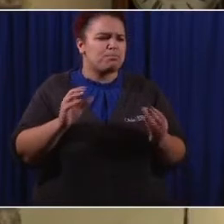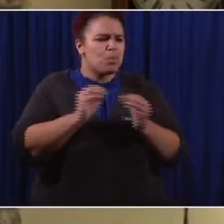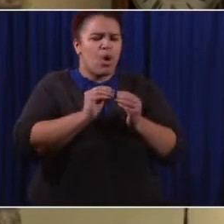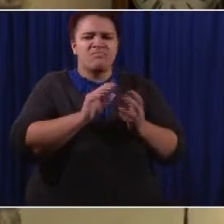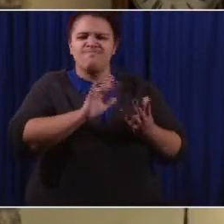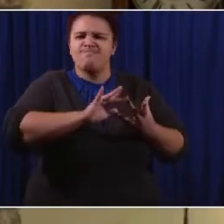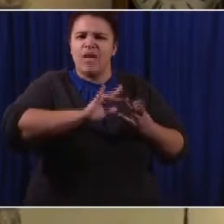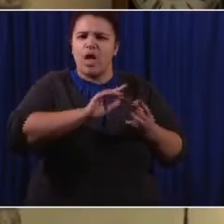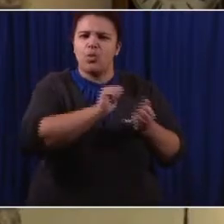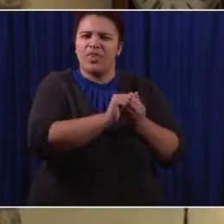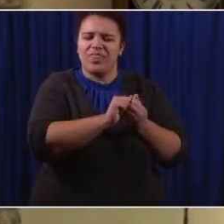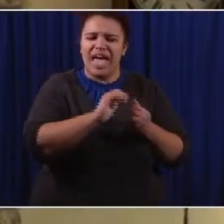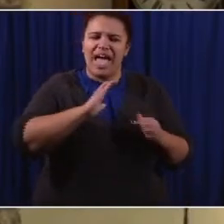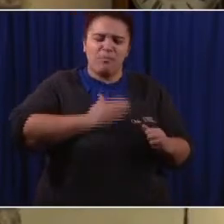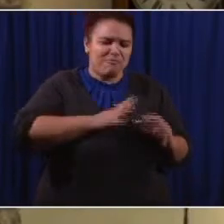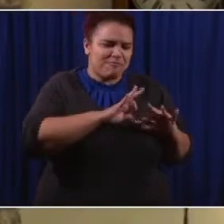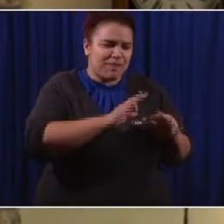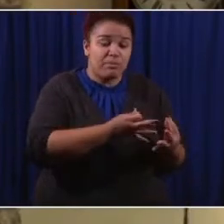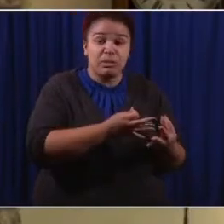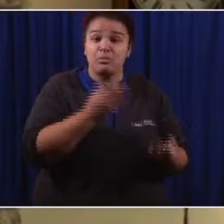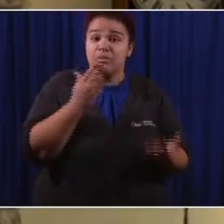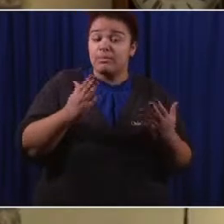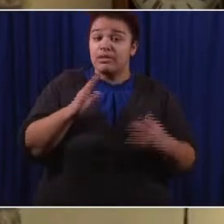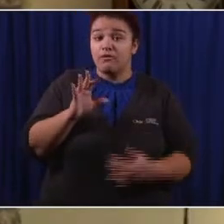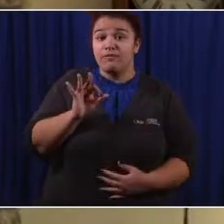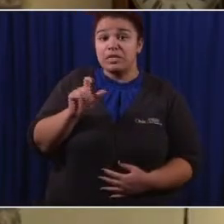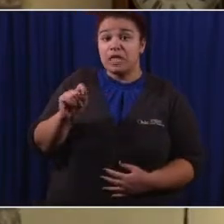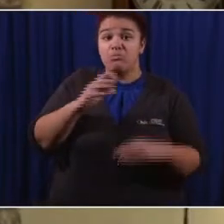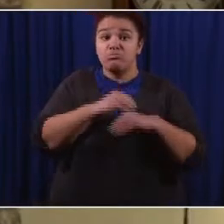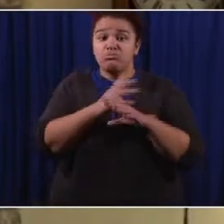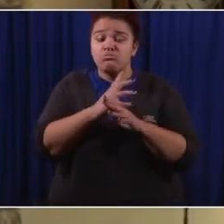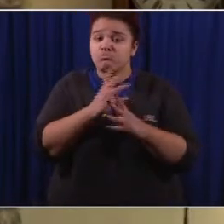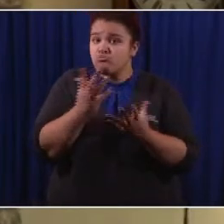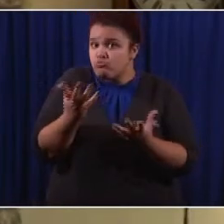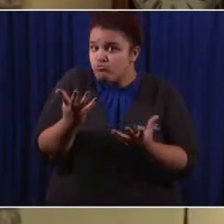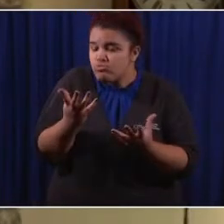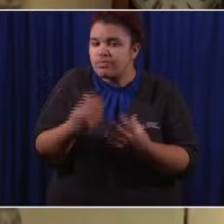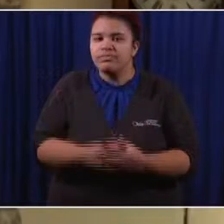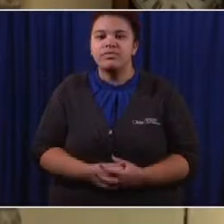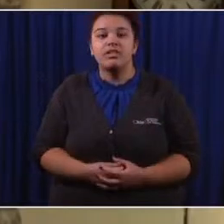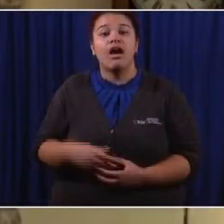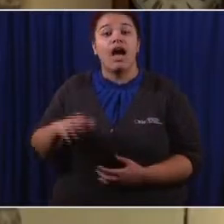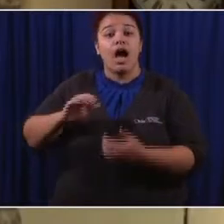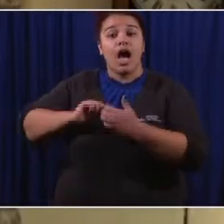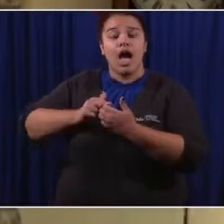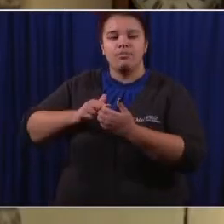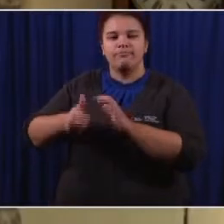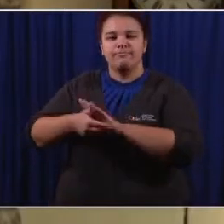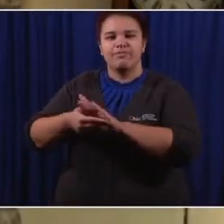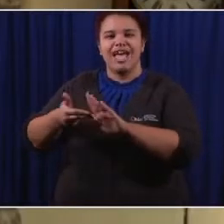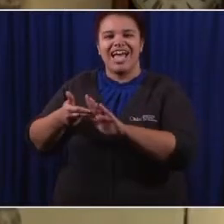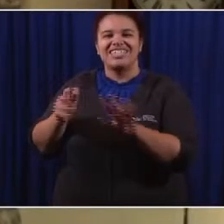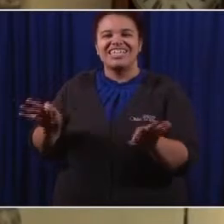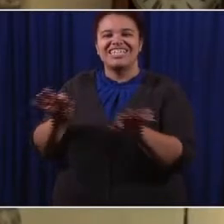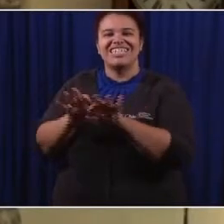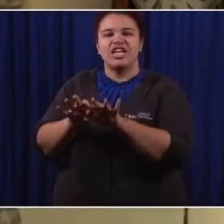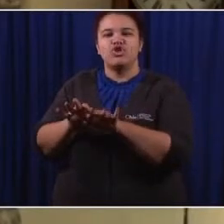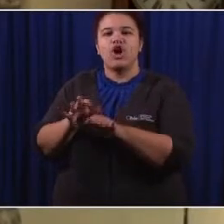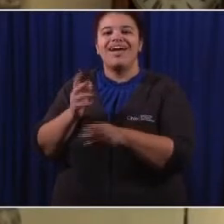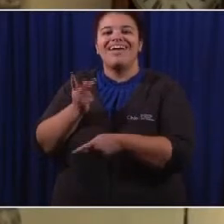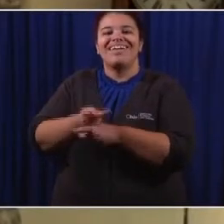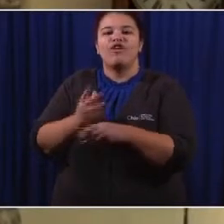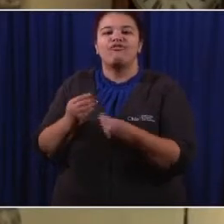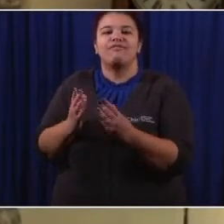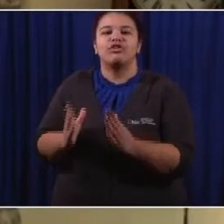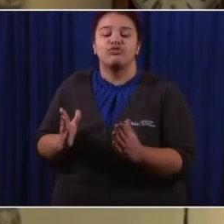homes, possibly by designating them as essential caregivers. Other states have enacted legislation to that effect, which would allow